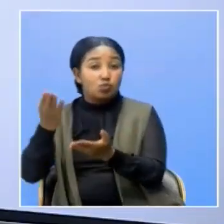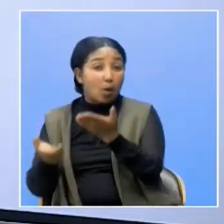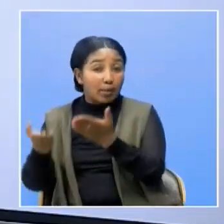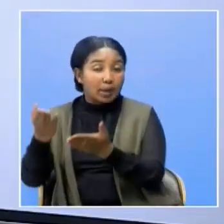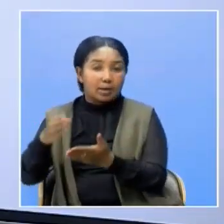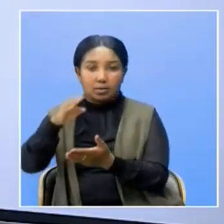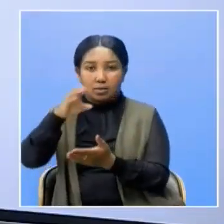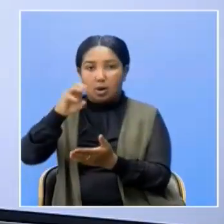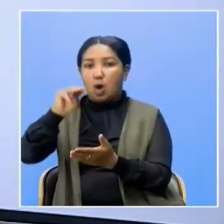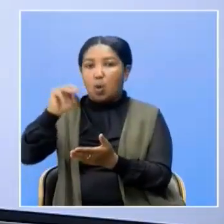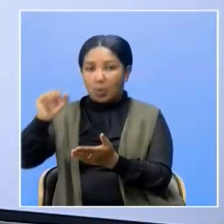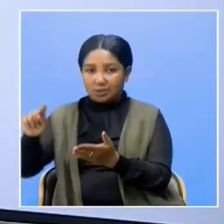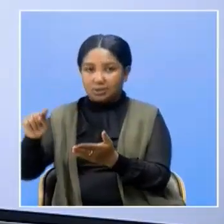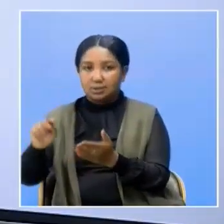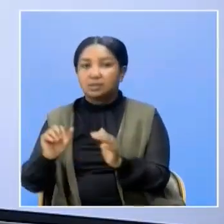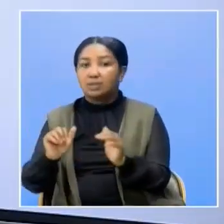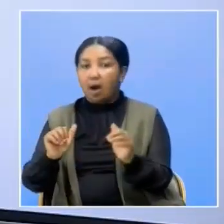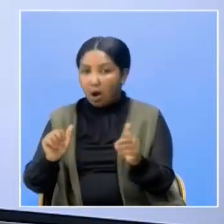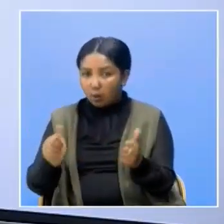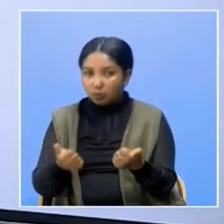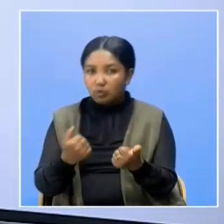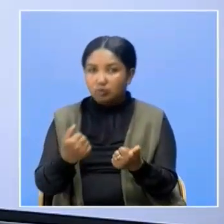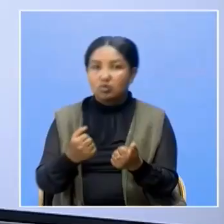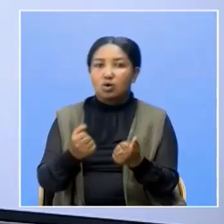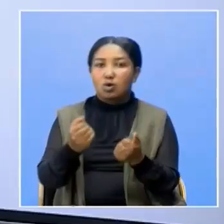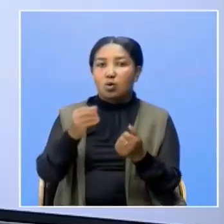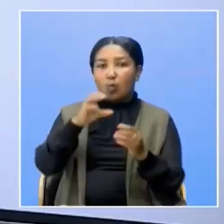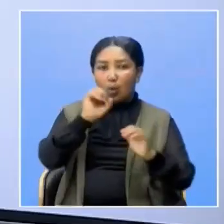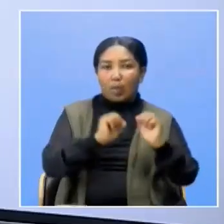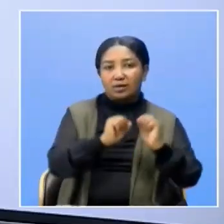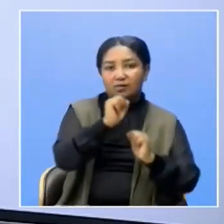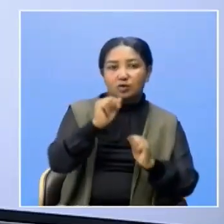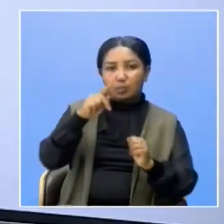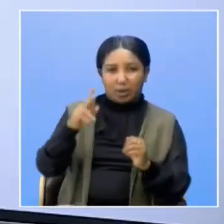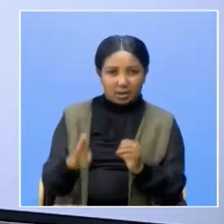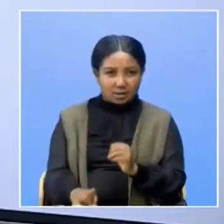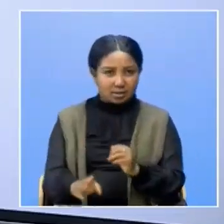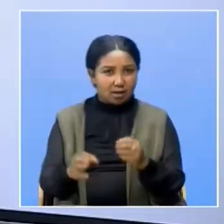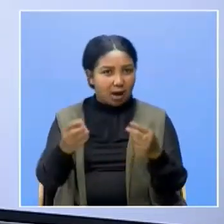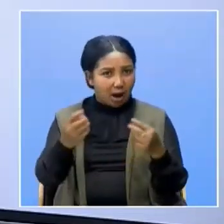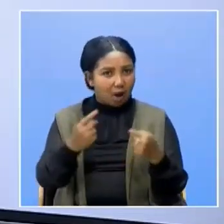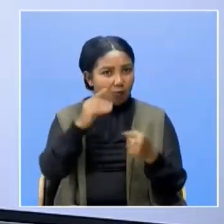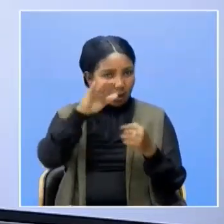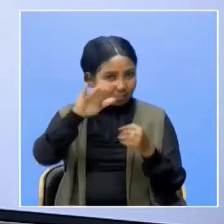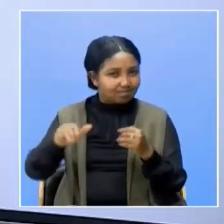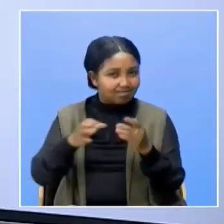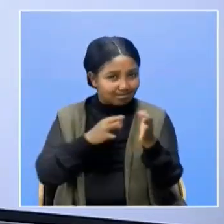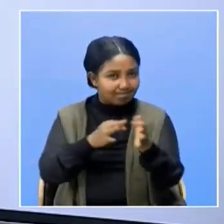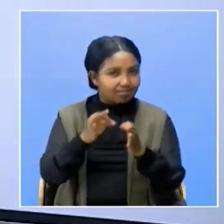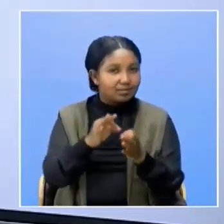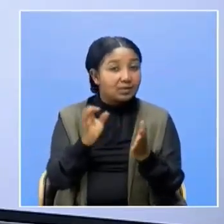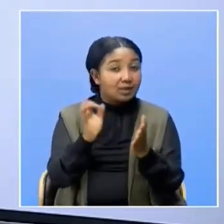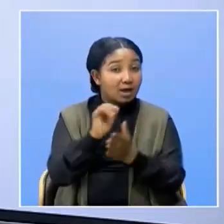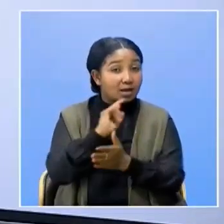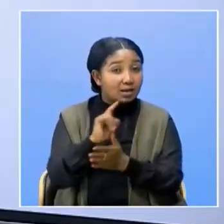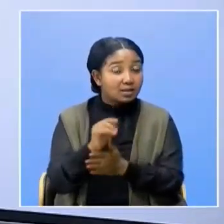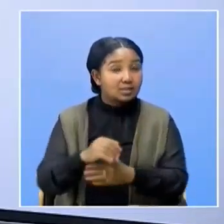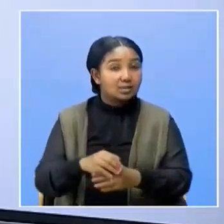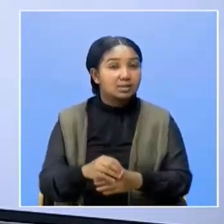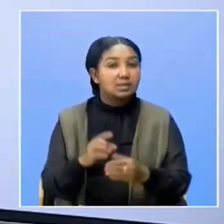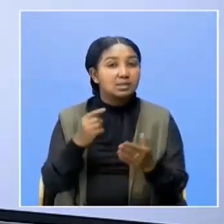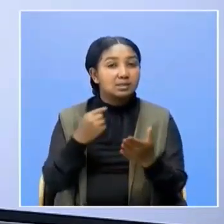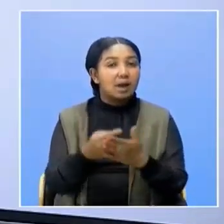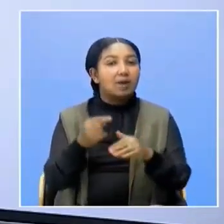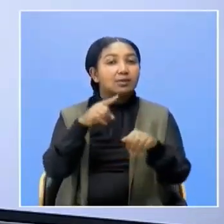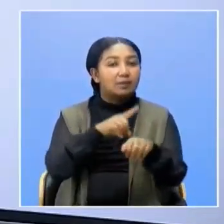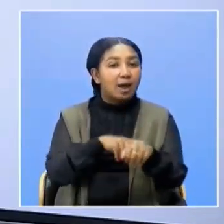we use comparative and superlative degree. I have one thing left to tell you, and that is there are